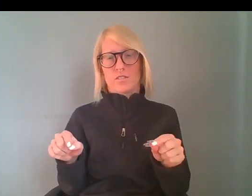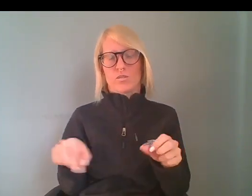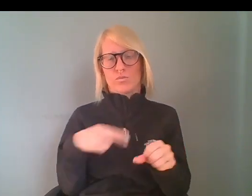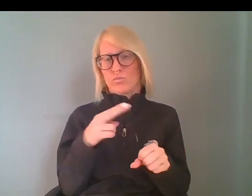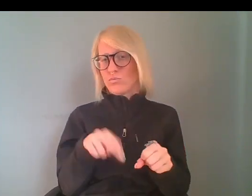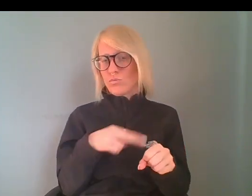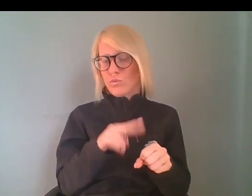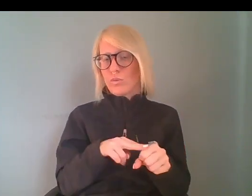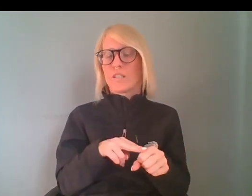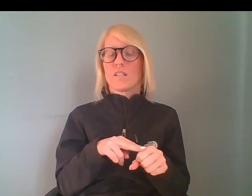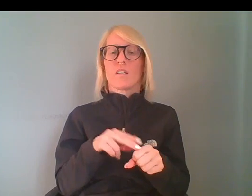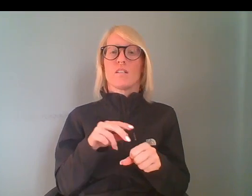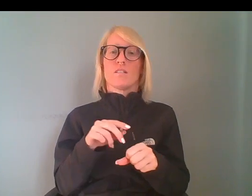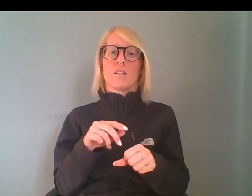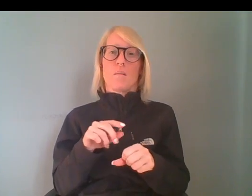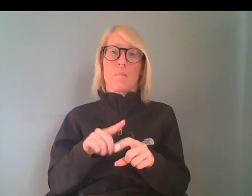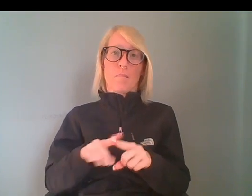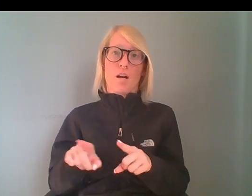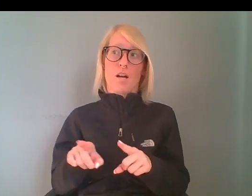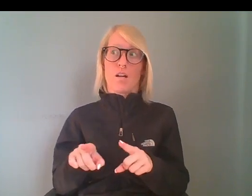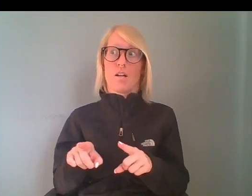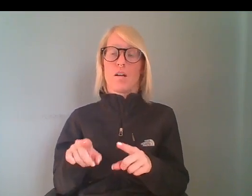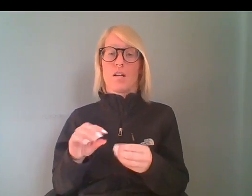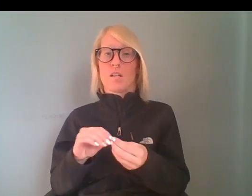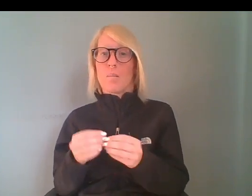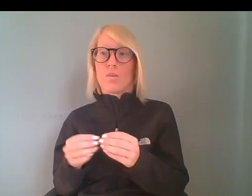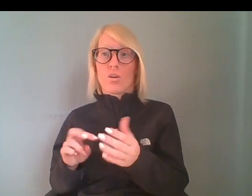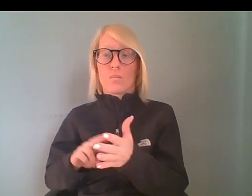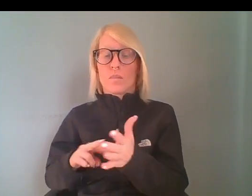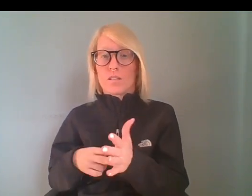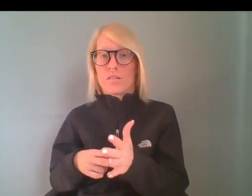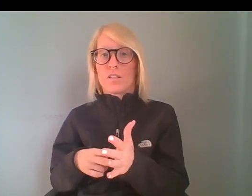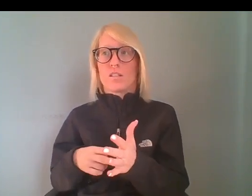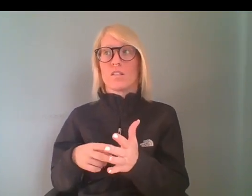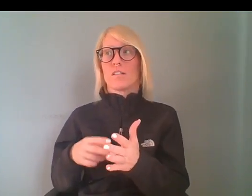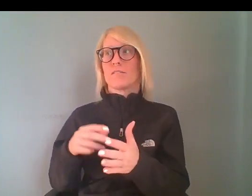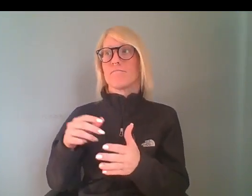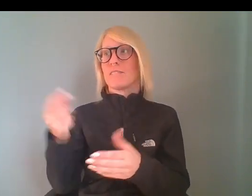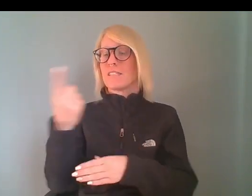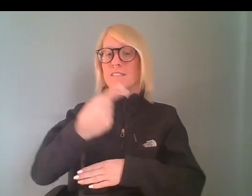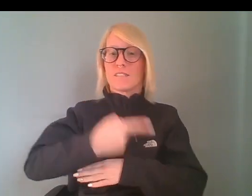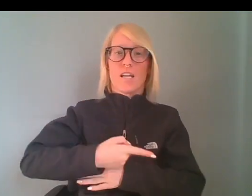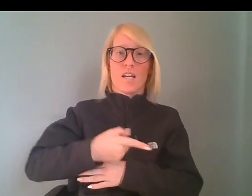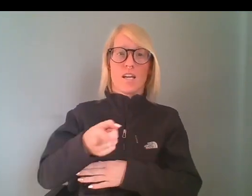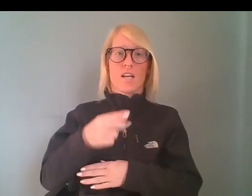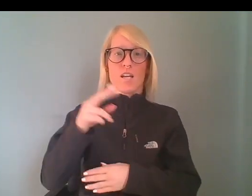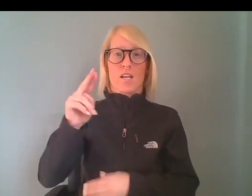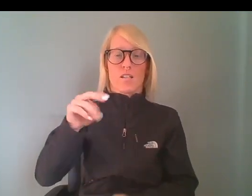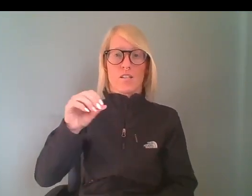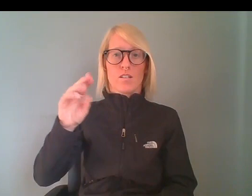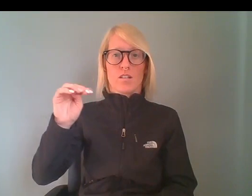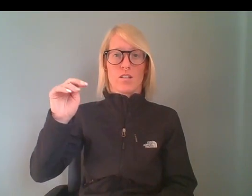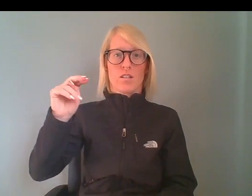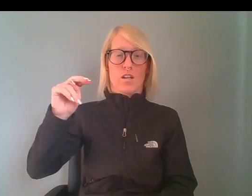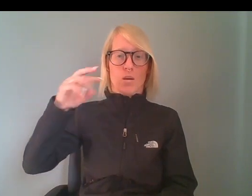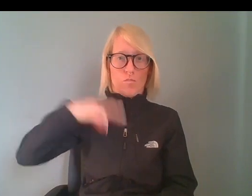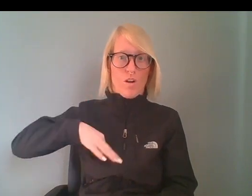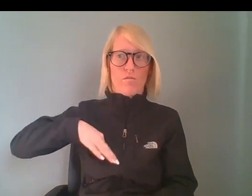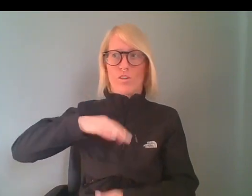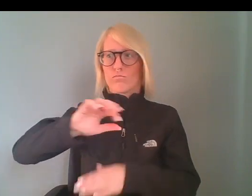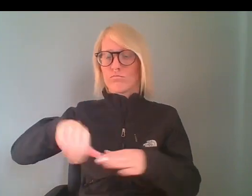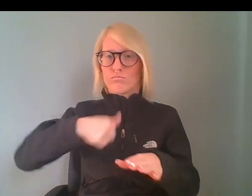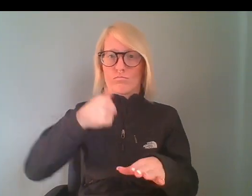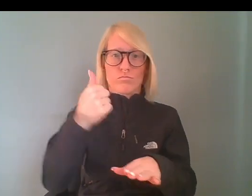was meaningful, whether it's maybe the date your nonprofit was established. I mean, if you're really having trouble finding a name or